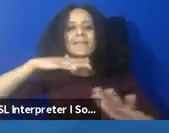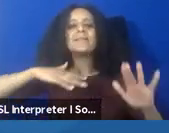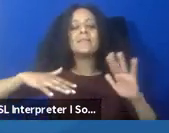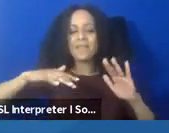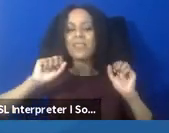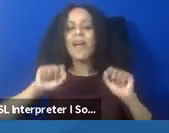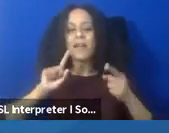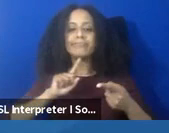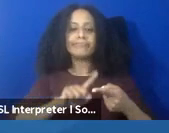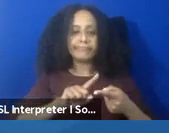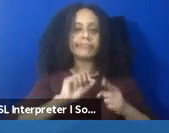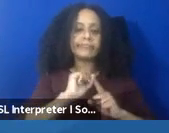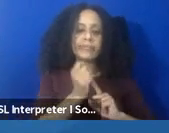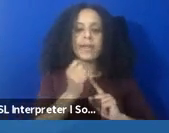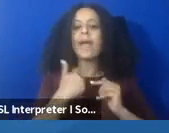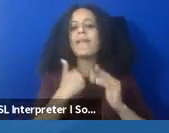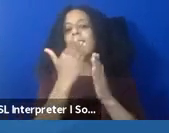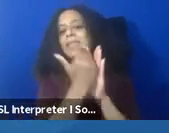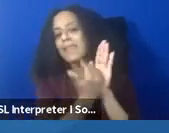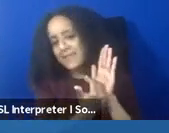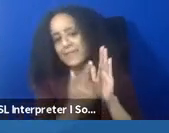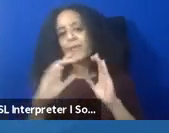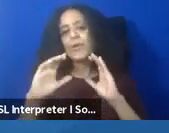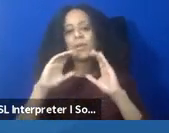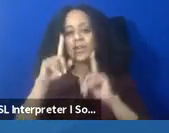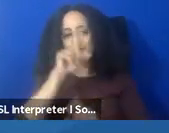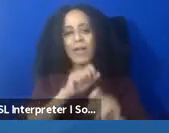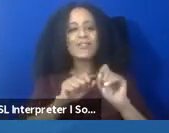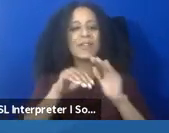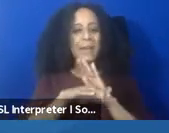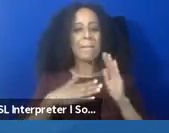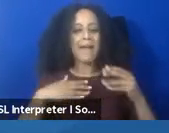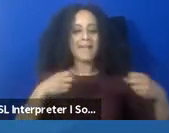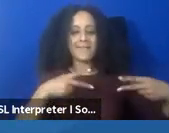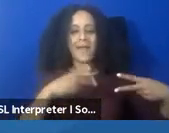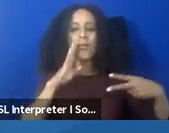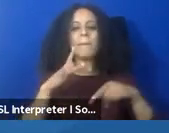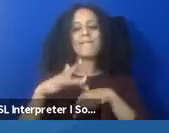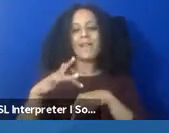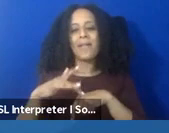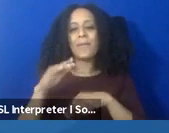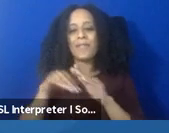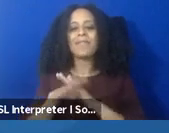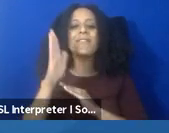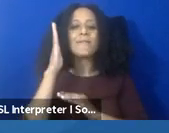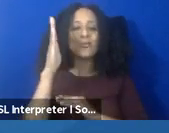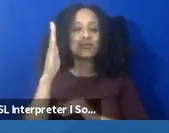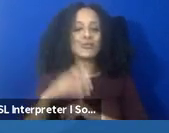see a list of some of those communication strategies on one of my slides, which will be available in the future.